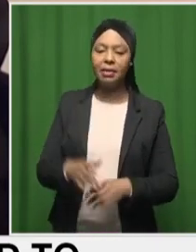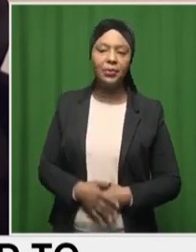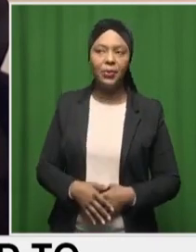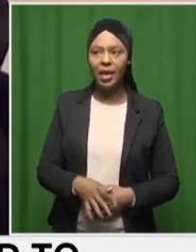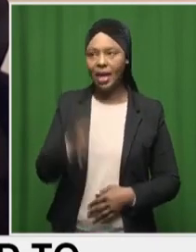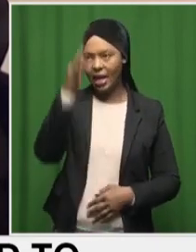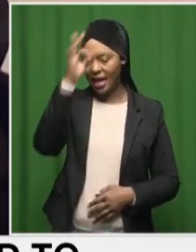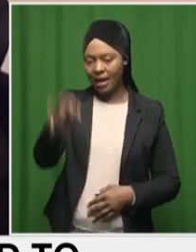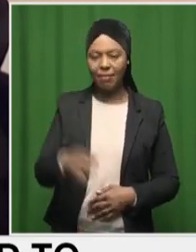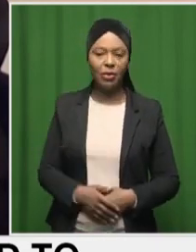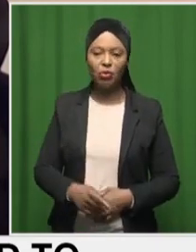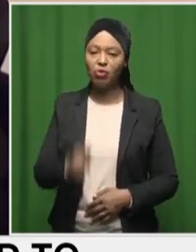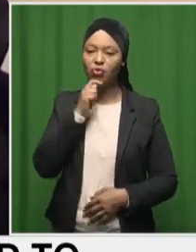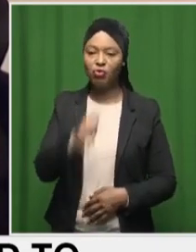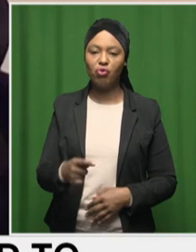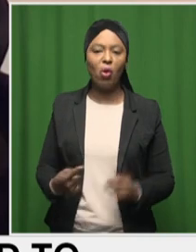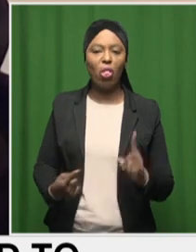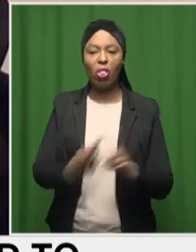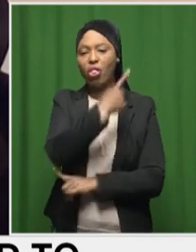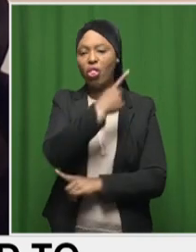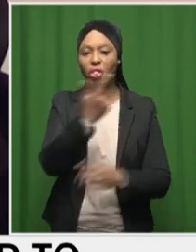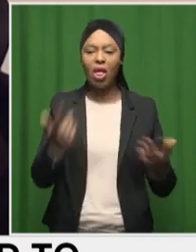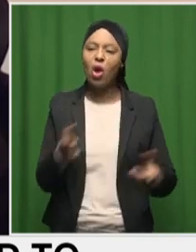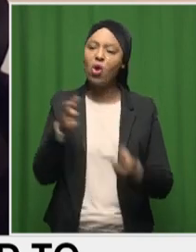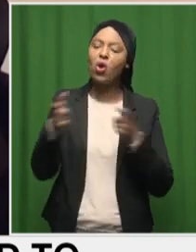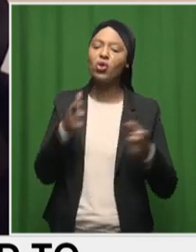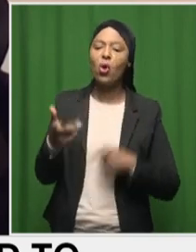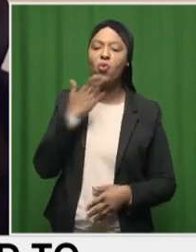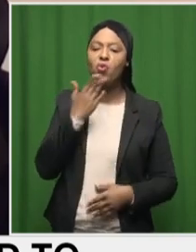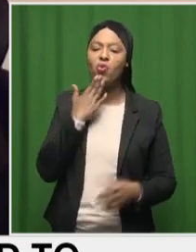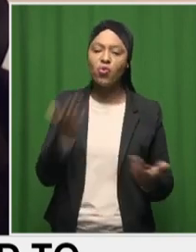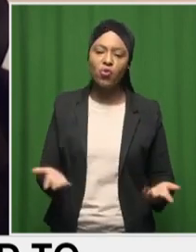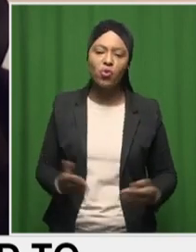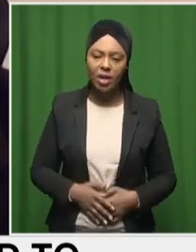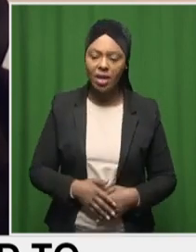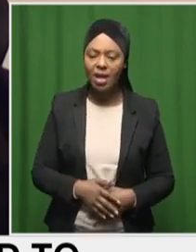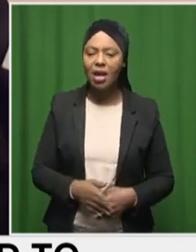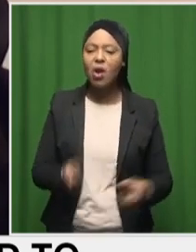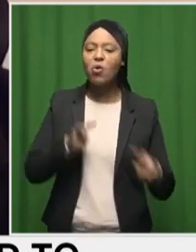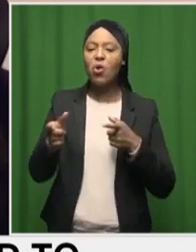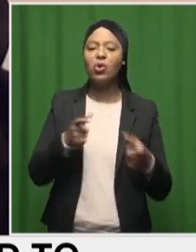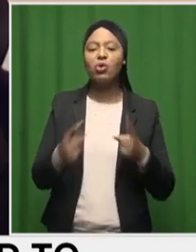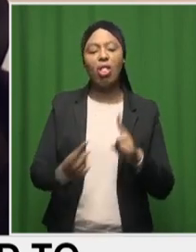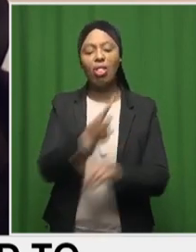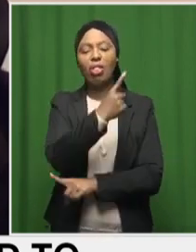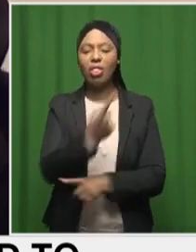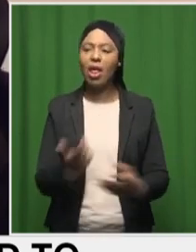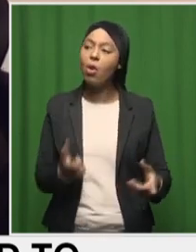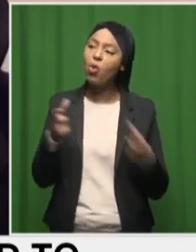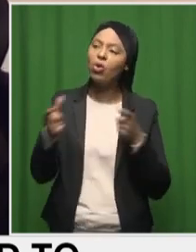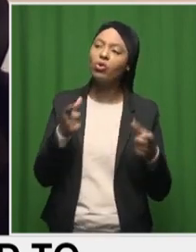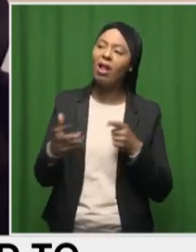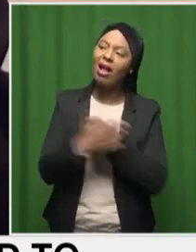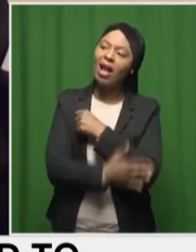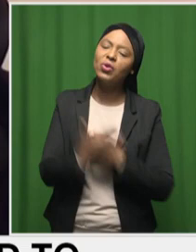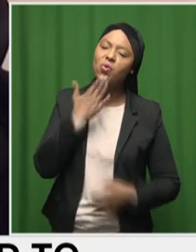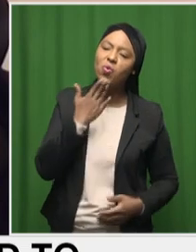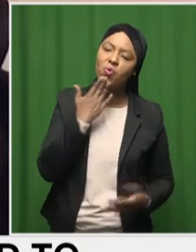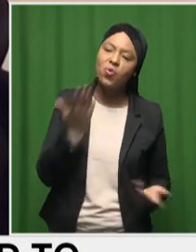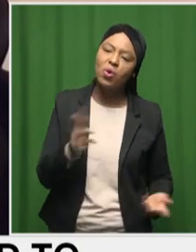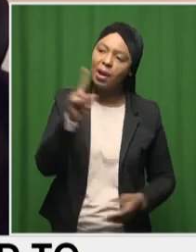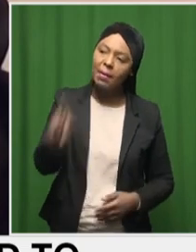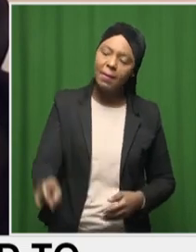lost control. Who is in control? A simple question like that. Who is in control of this country?